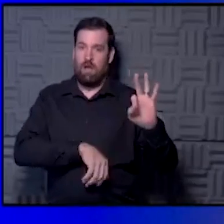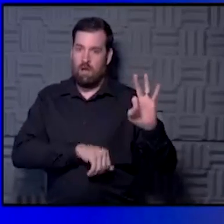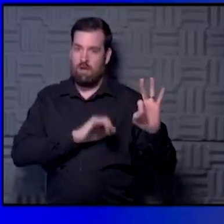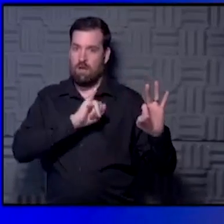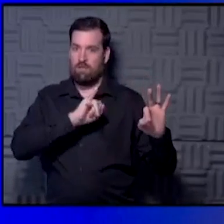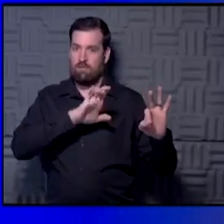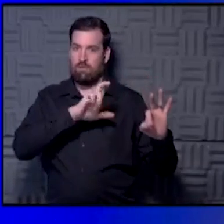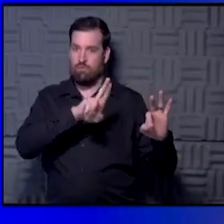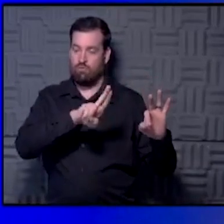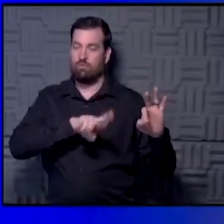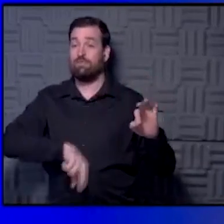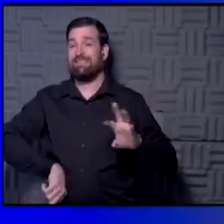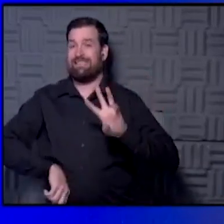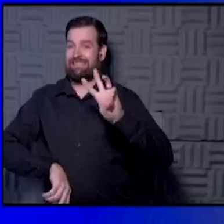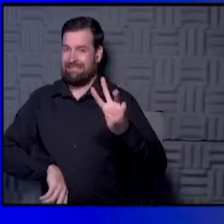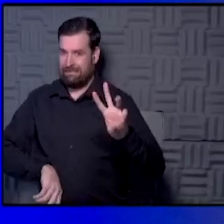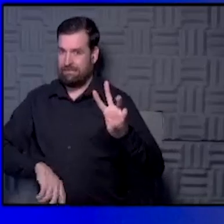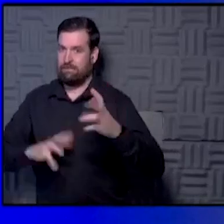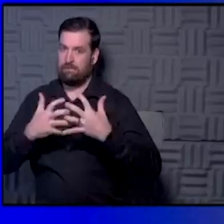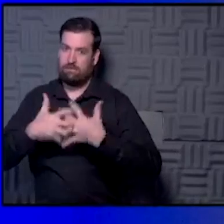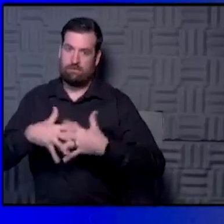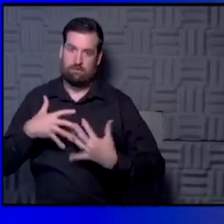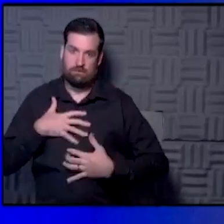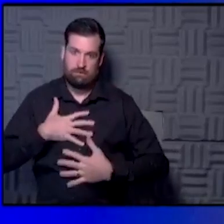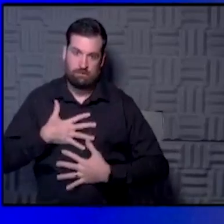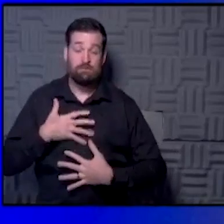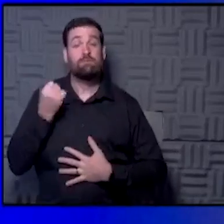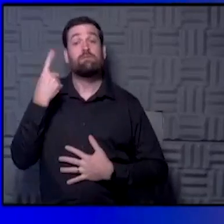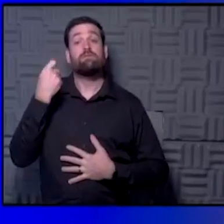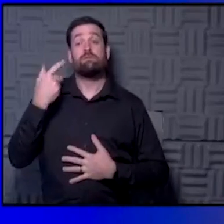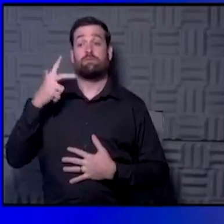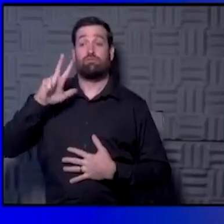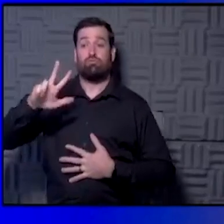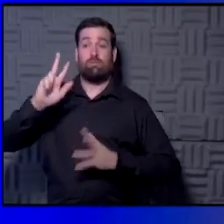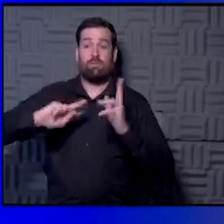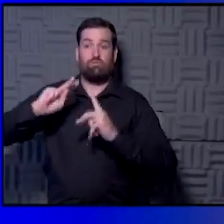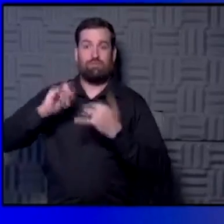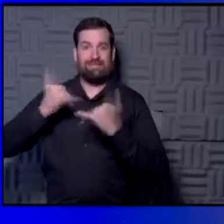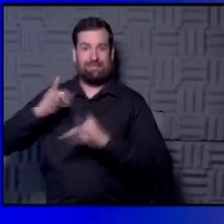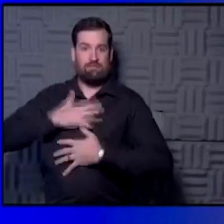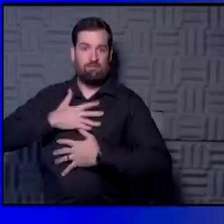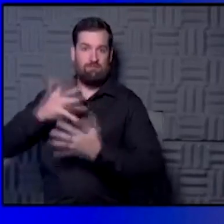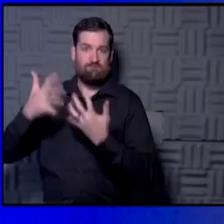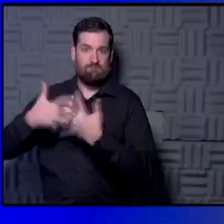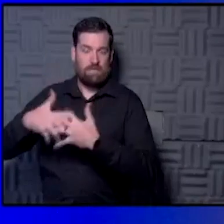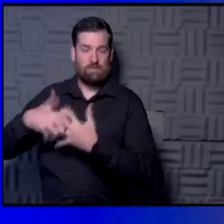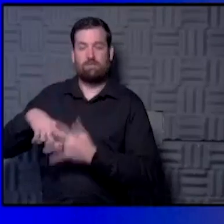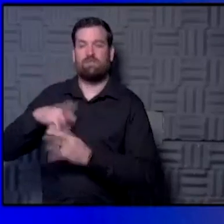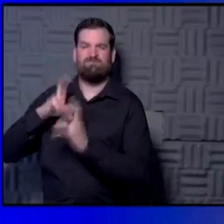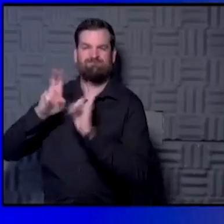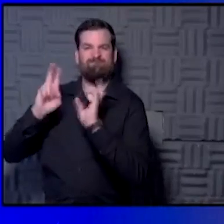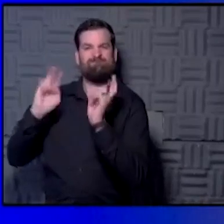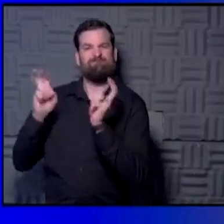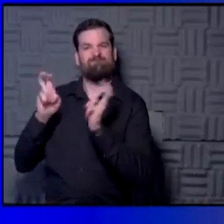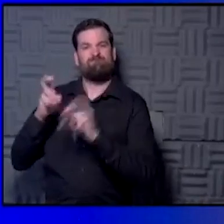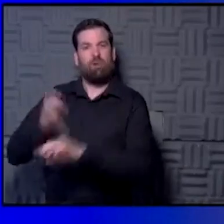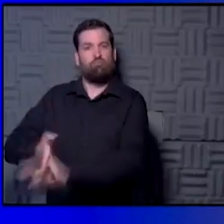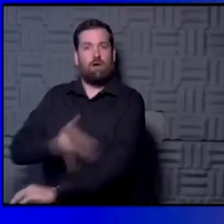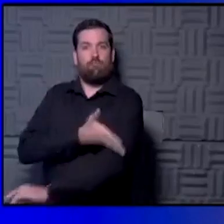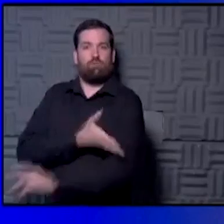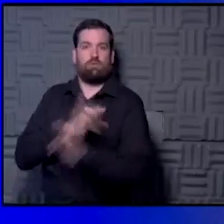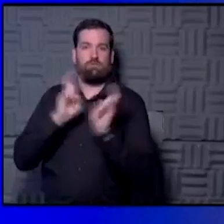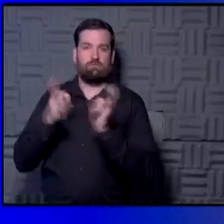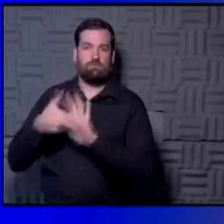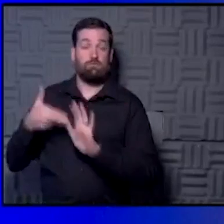and 6 of those ICU patients are on the vent. We still have 3 people on the ventilator who meet that recovery status. Overall, we